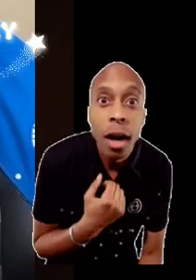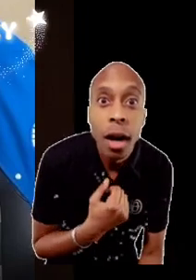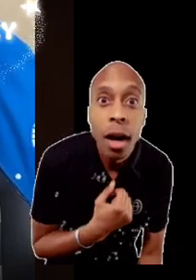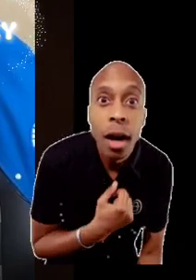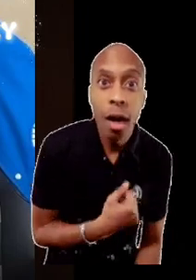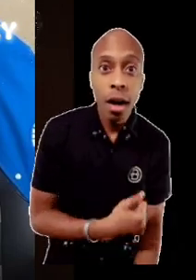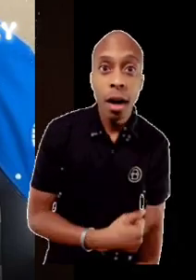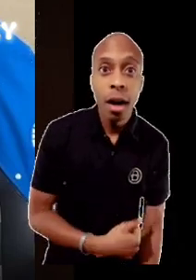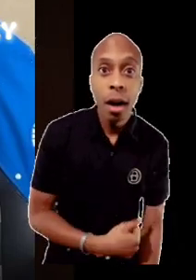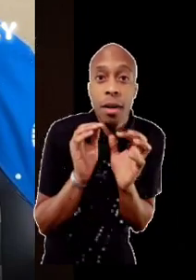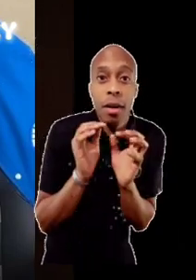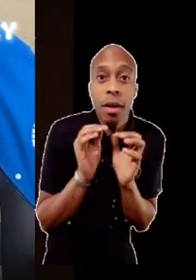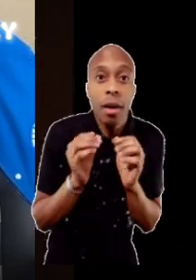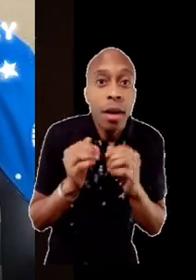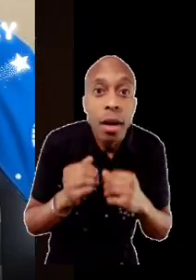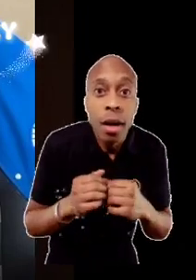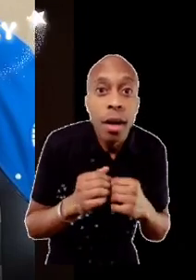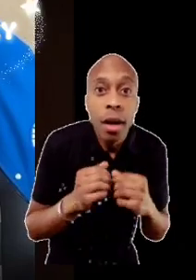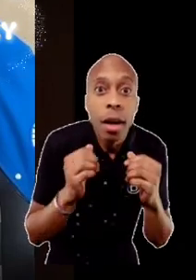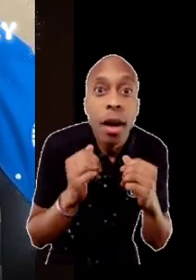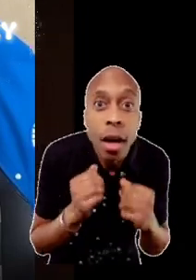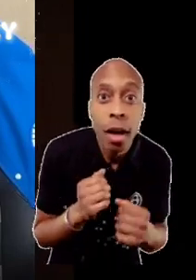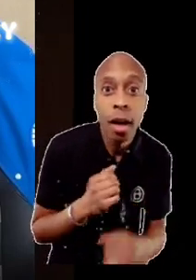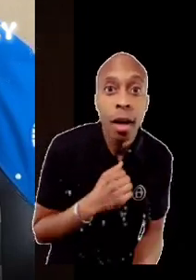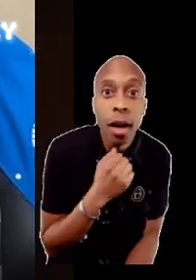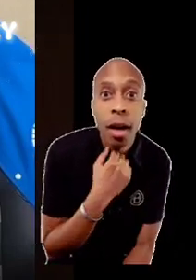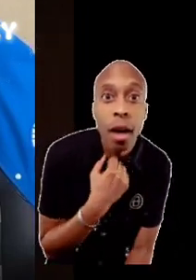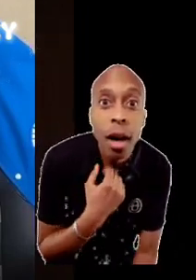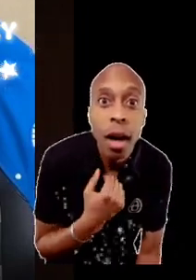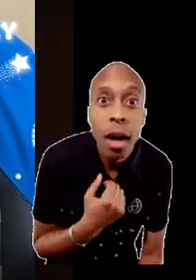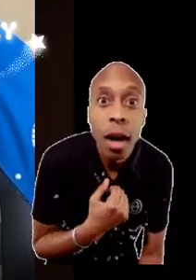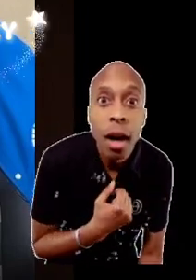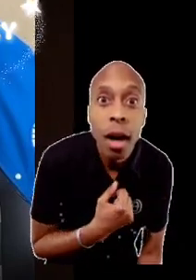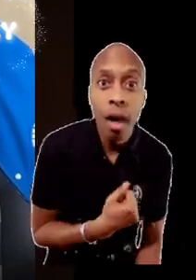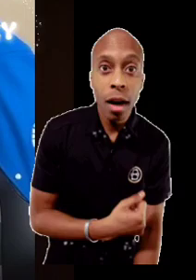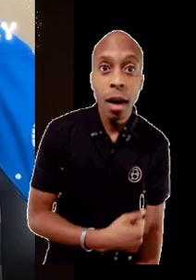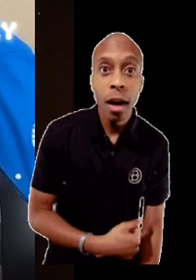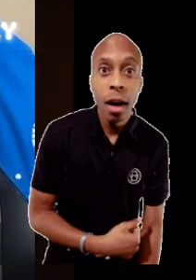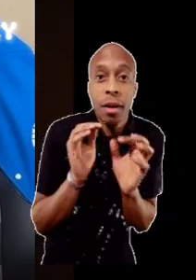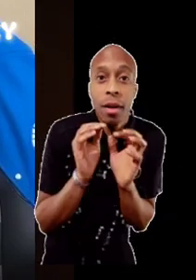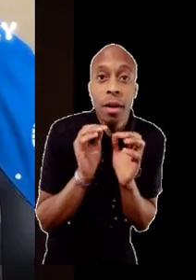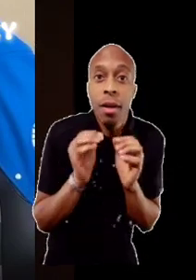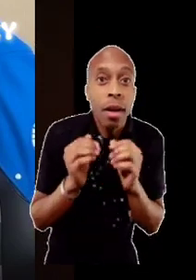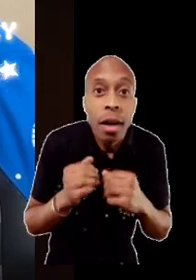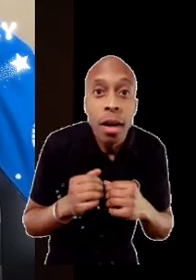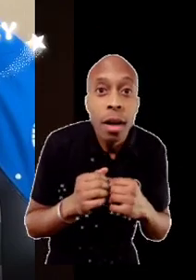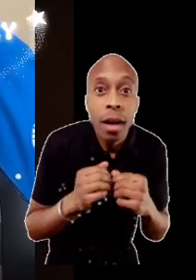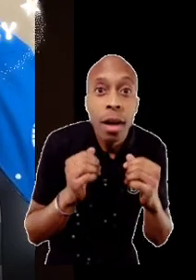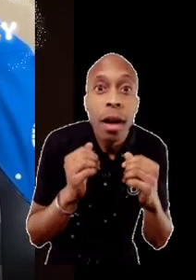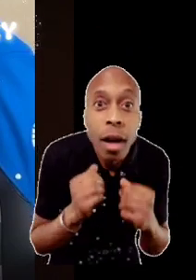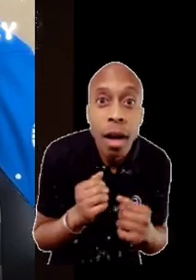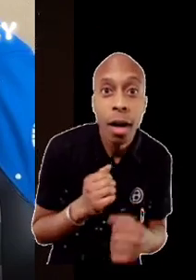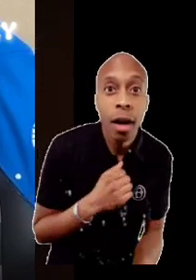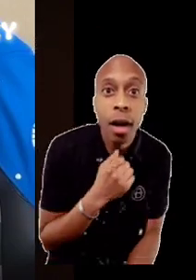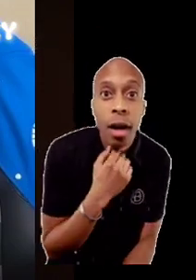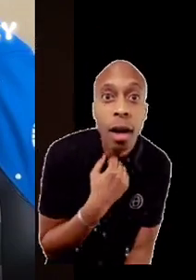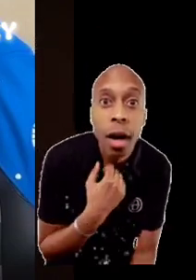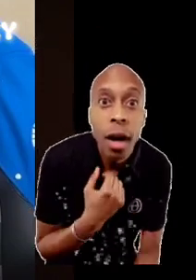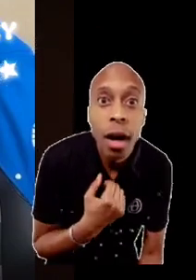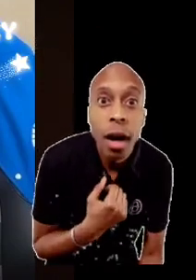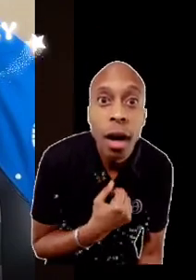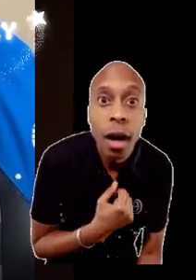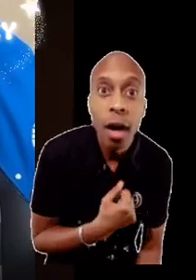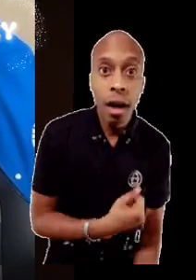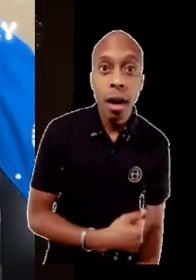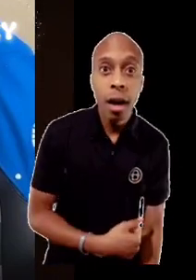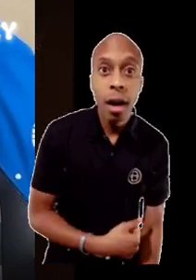nothing but God gift and grace. I can't help the family when I come out. I want to go sit down. Somehow I